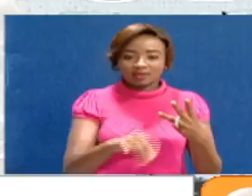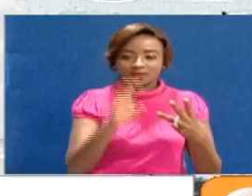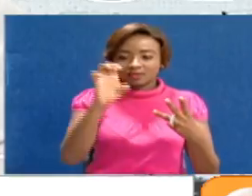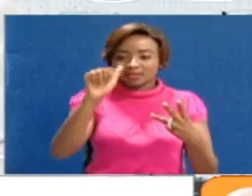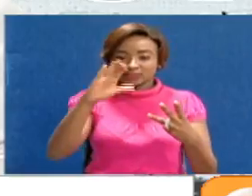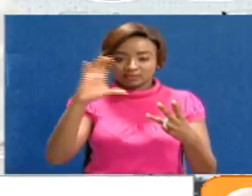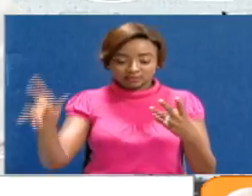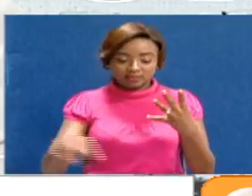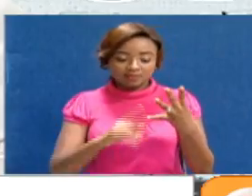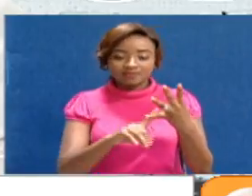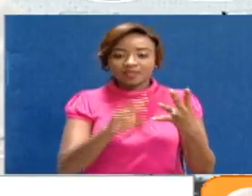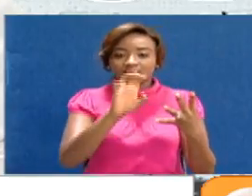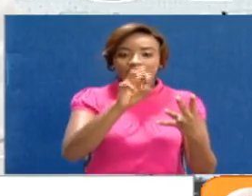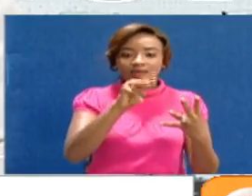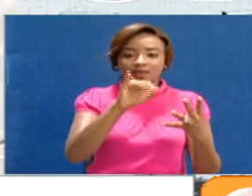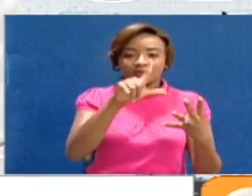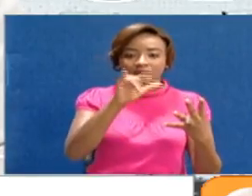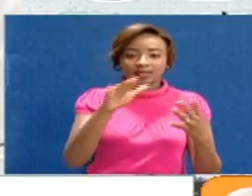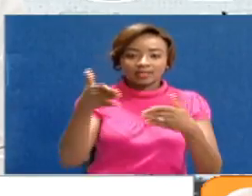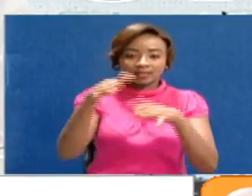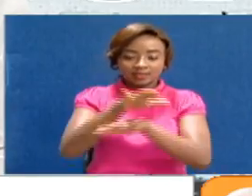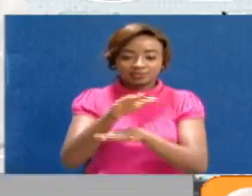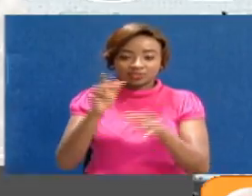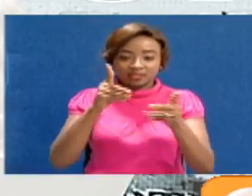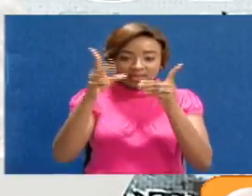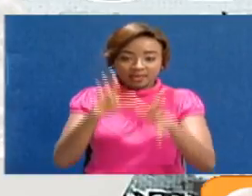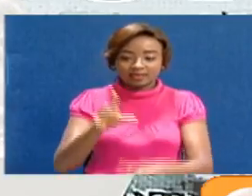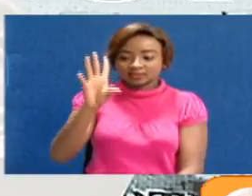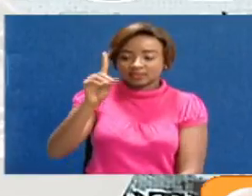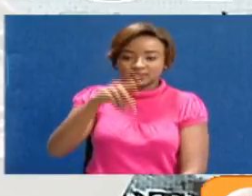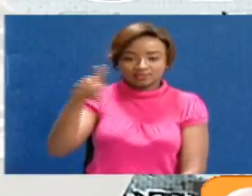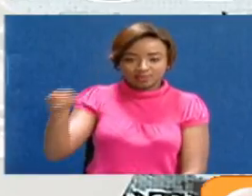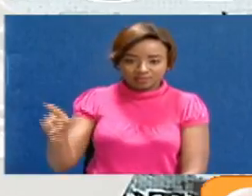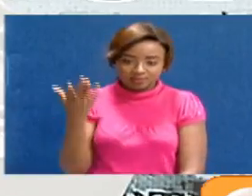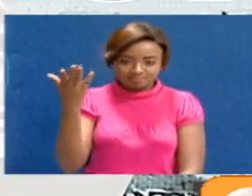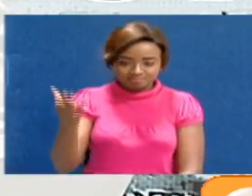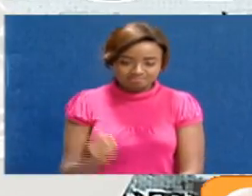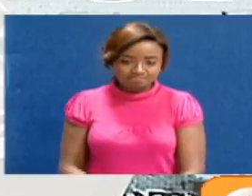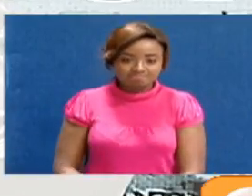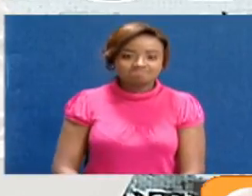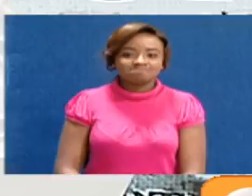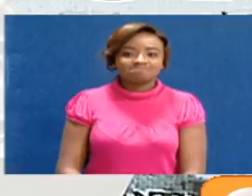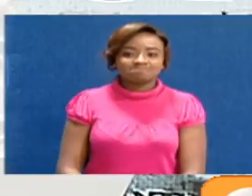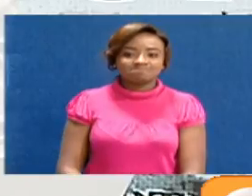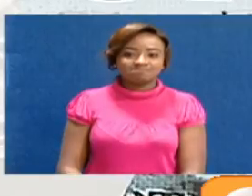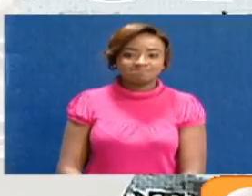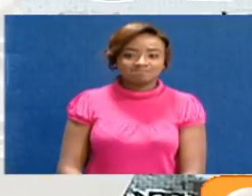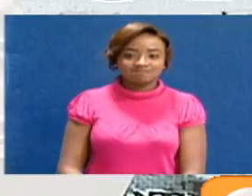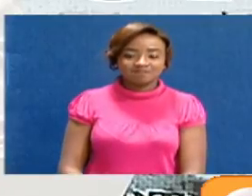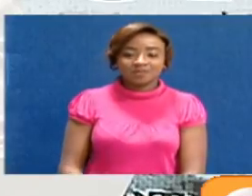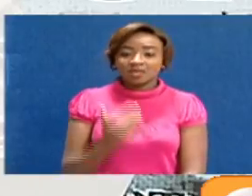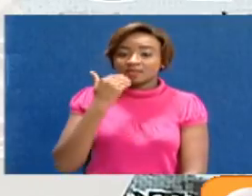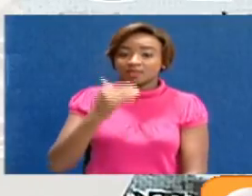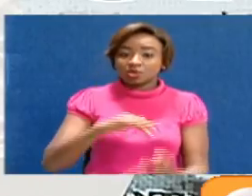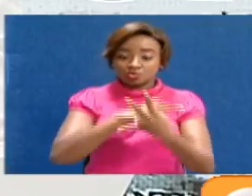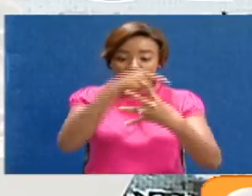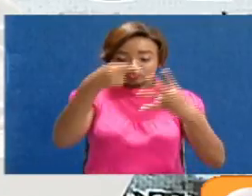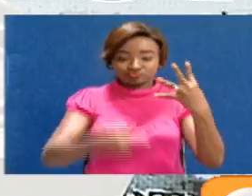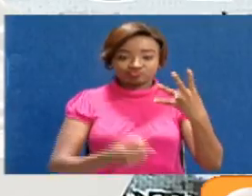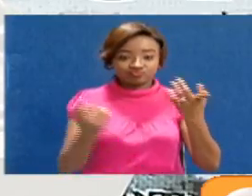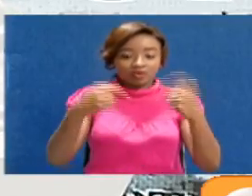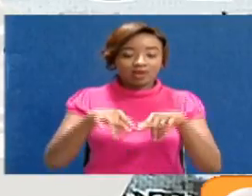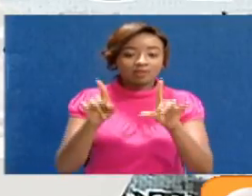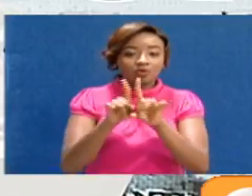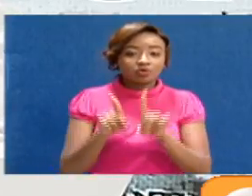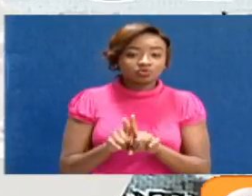for coming through. And Emily Kamau, Deputy Director, Department of Economic, Organized and International Crimes at the ODPP, thank you so much for making time. Let's see if we